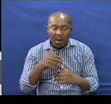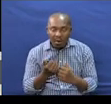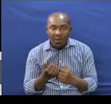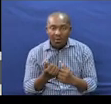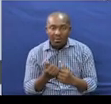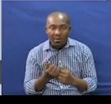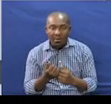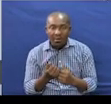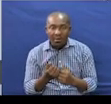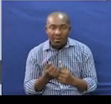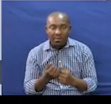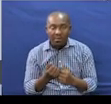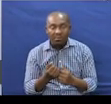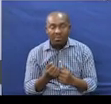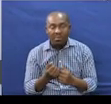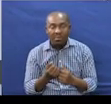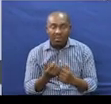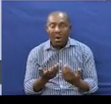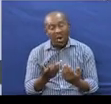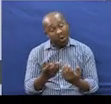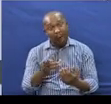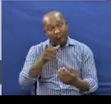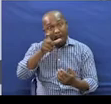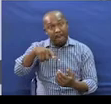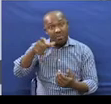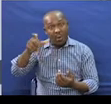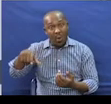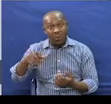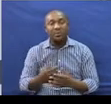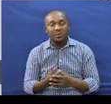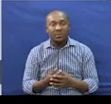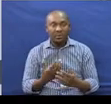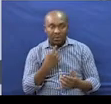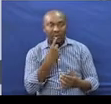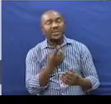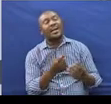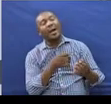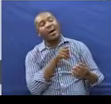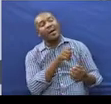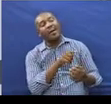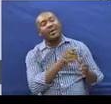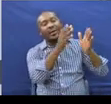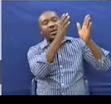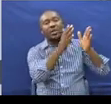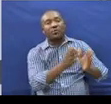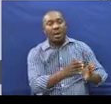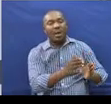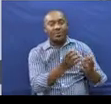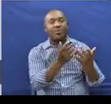highly having people. Now we said it is a human